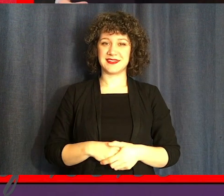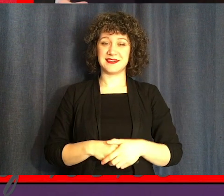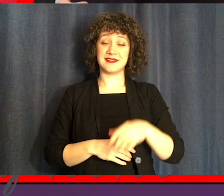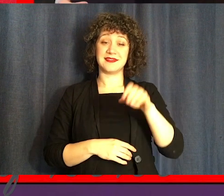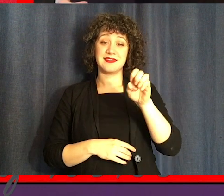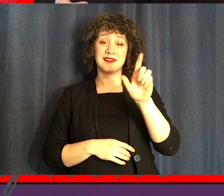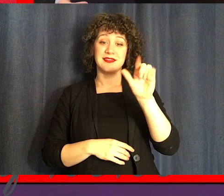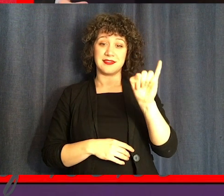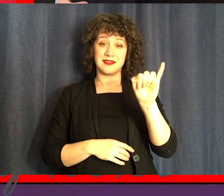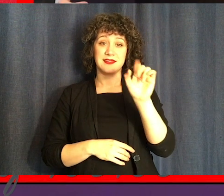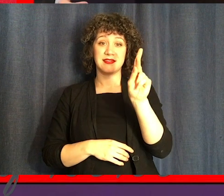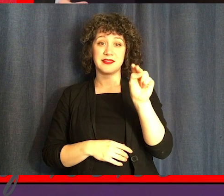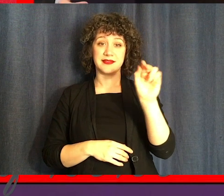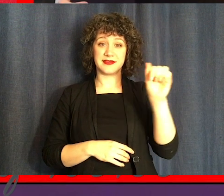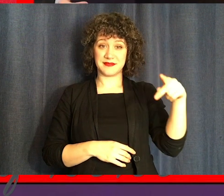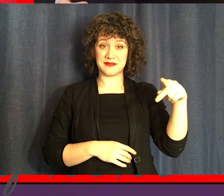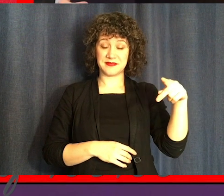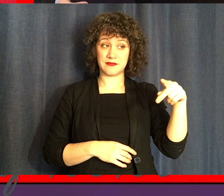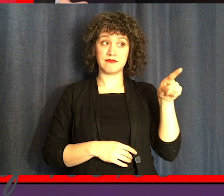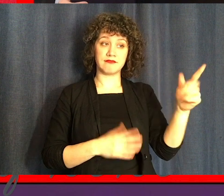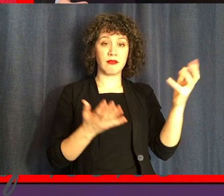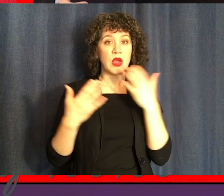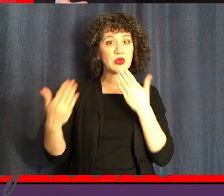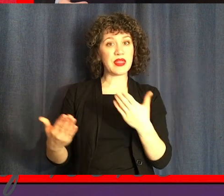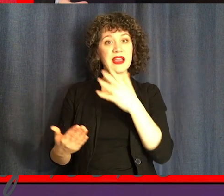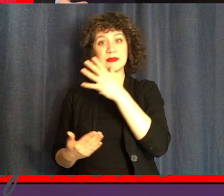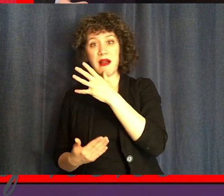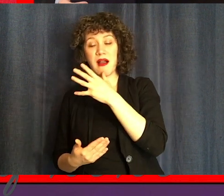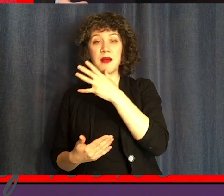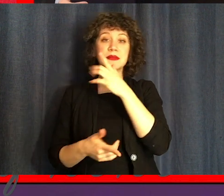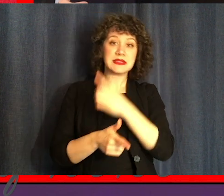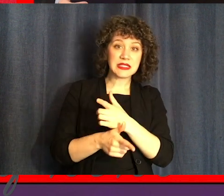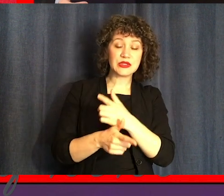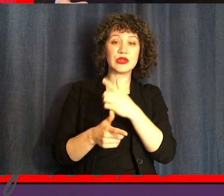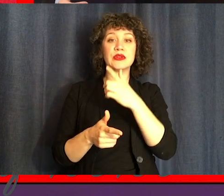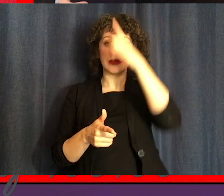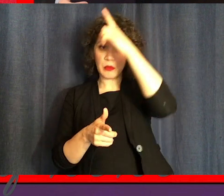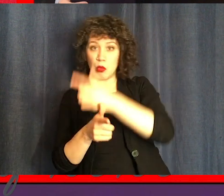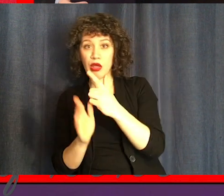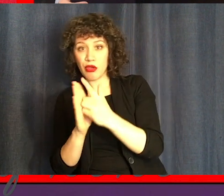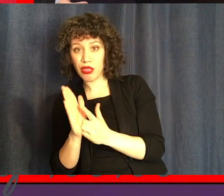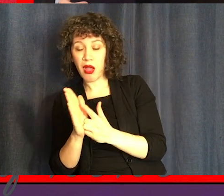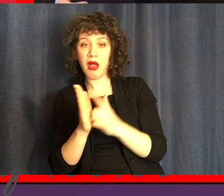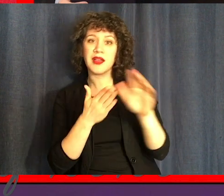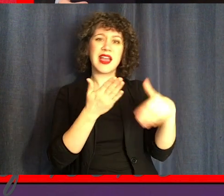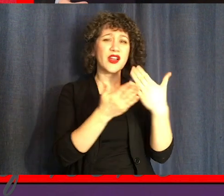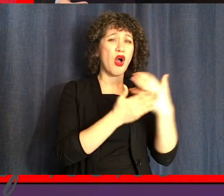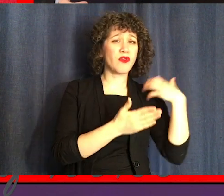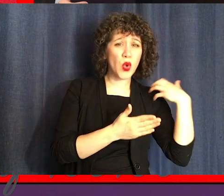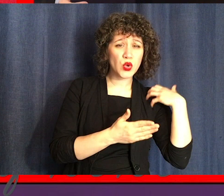Eli Knapp. Eli would like to thank his mom, sister, brother-in-law, and all the coaches and teachers who